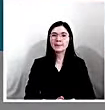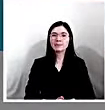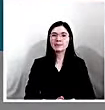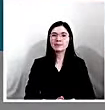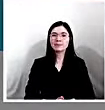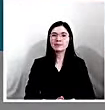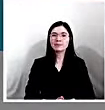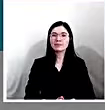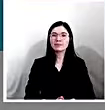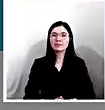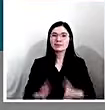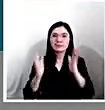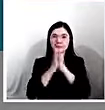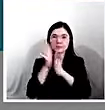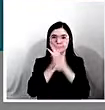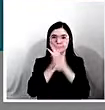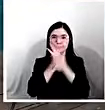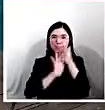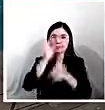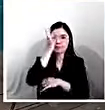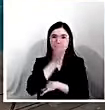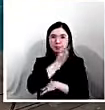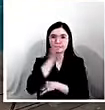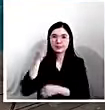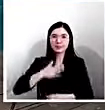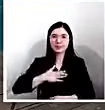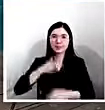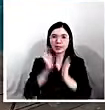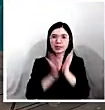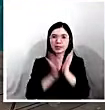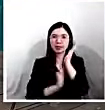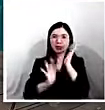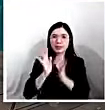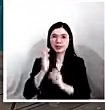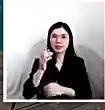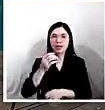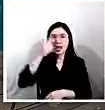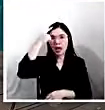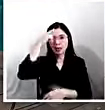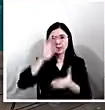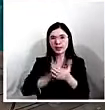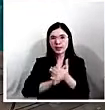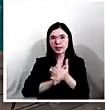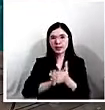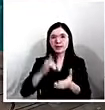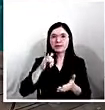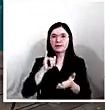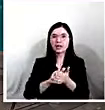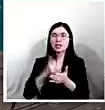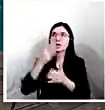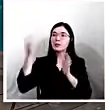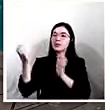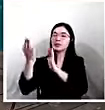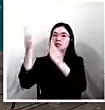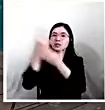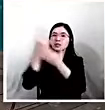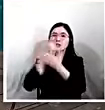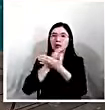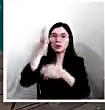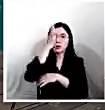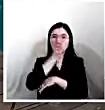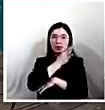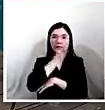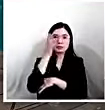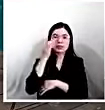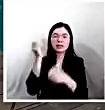act of spiritual communion. My Jesus, I believe that you are present in the most holy